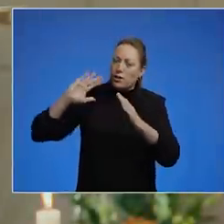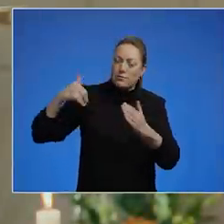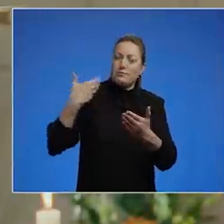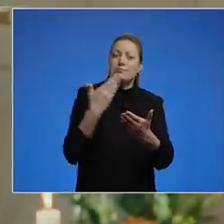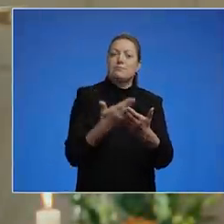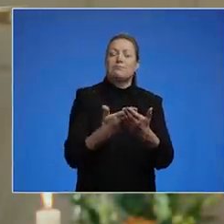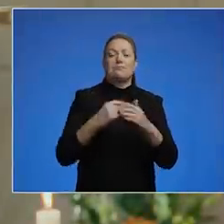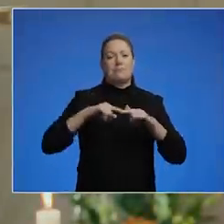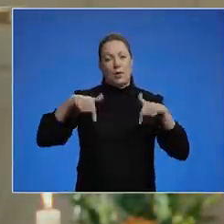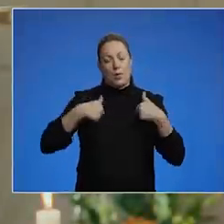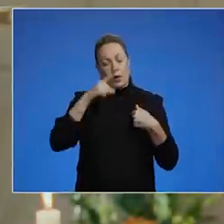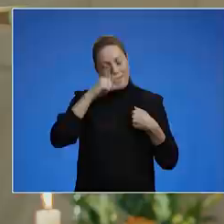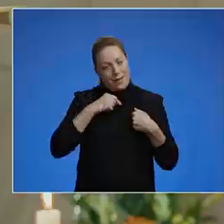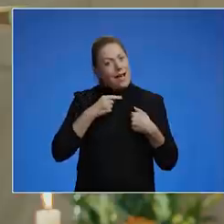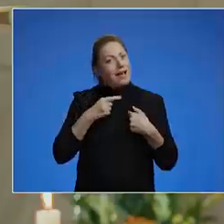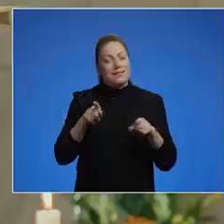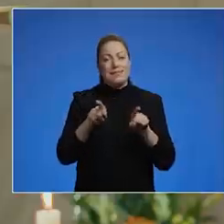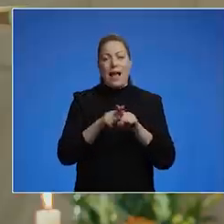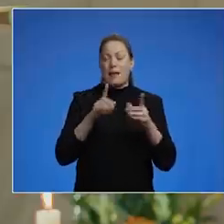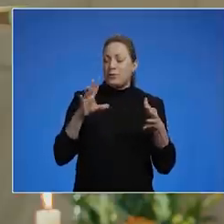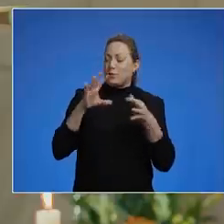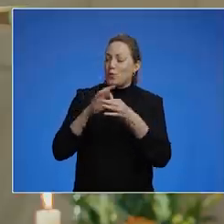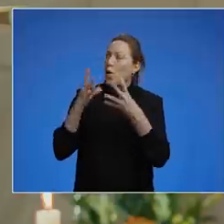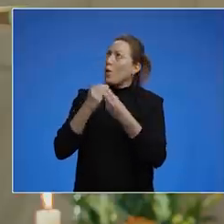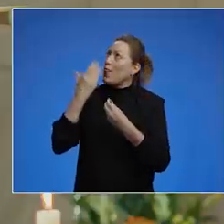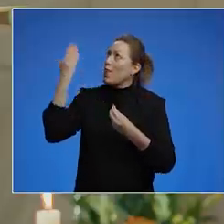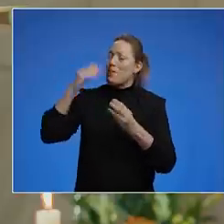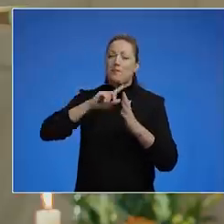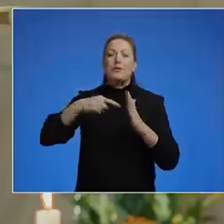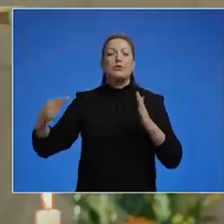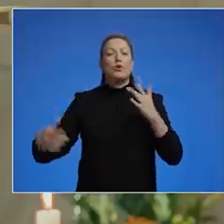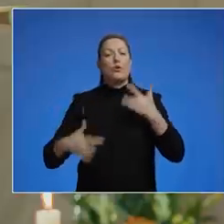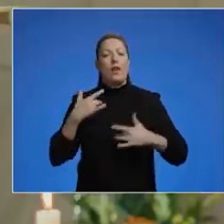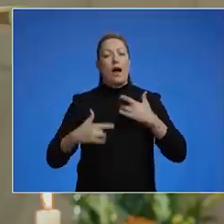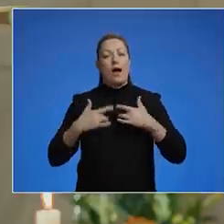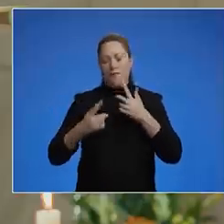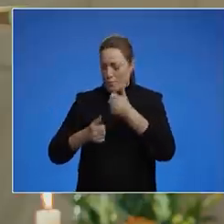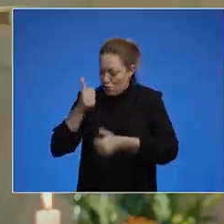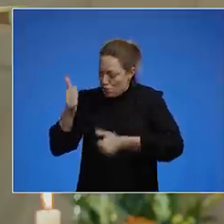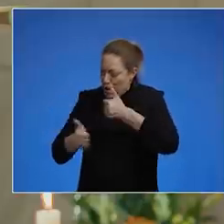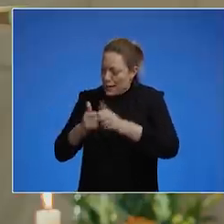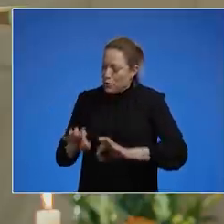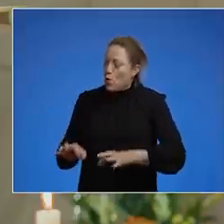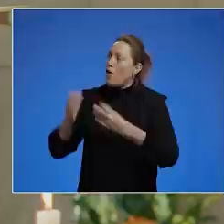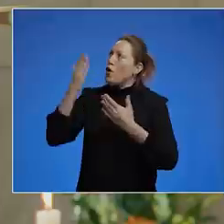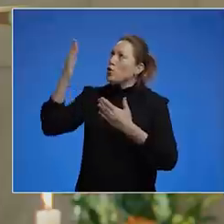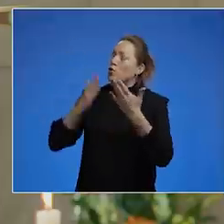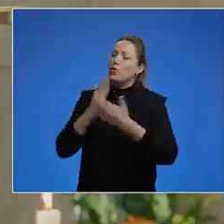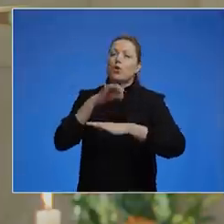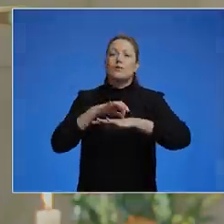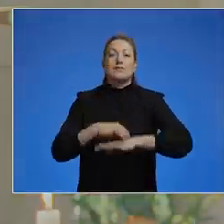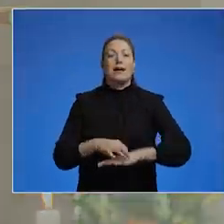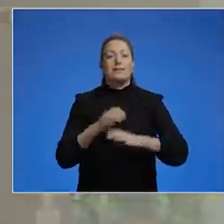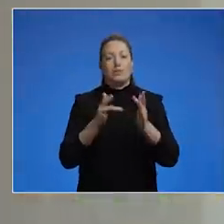throughout the ages, we may merit to be co-heirs to eternal life and may praise and glorify you through